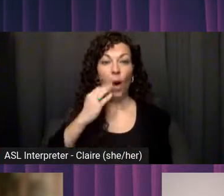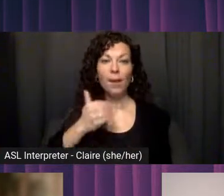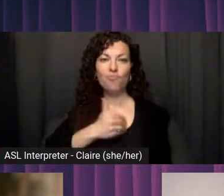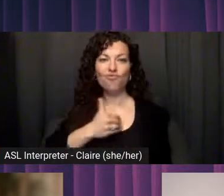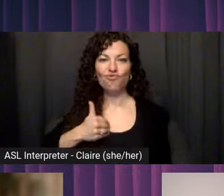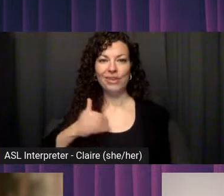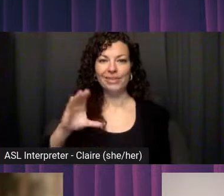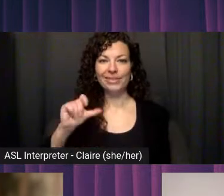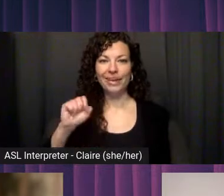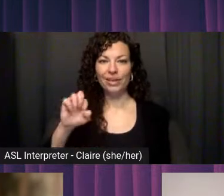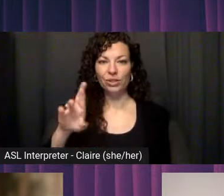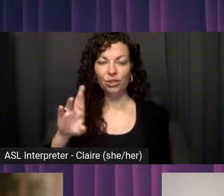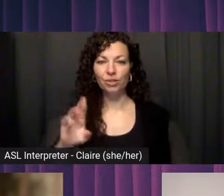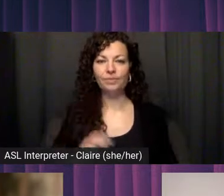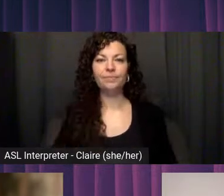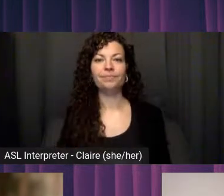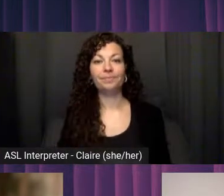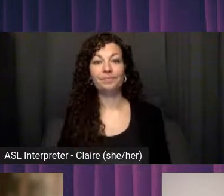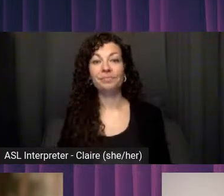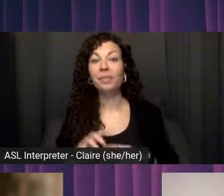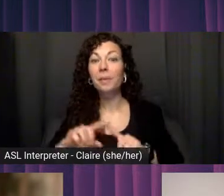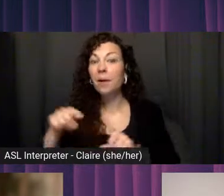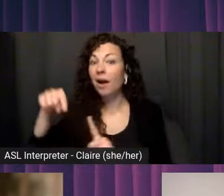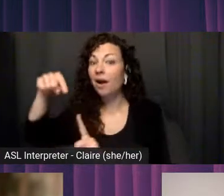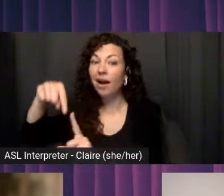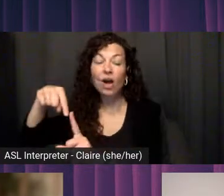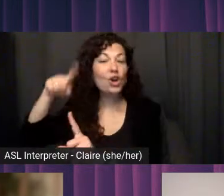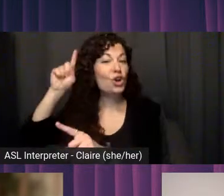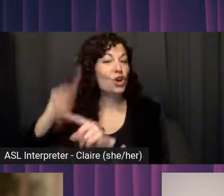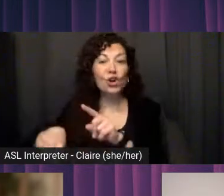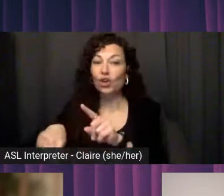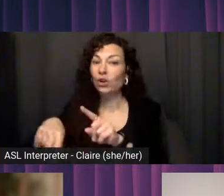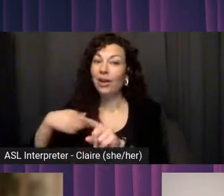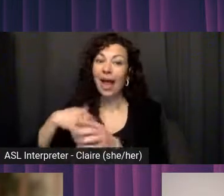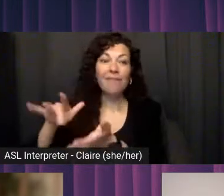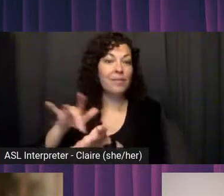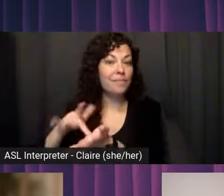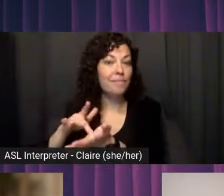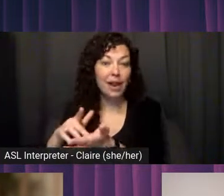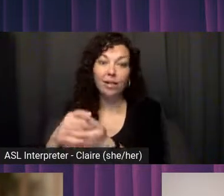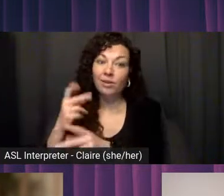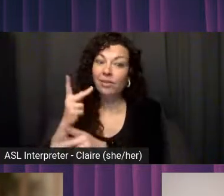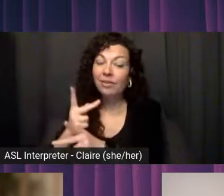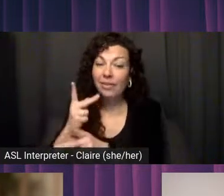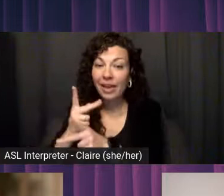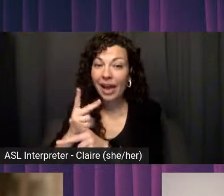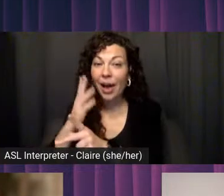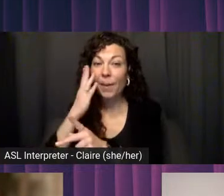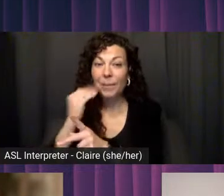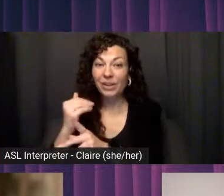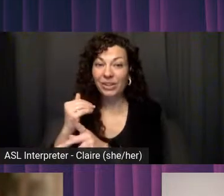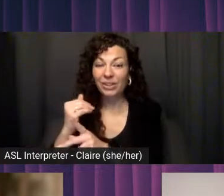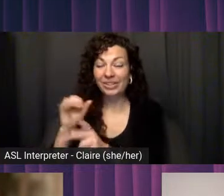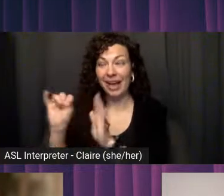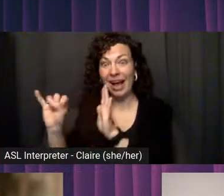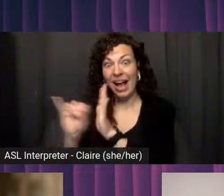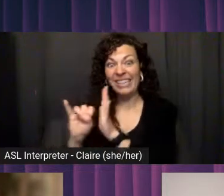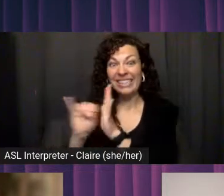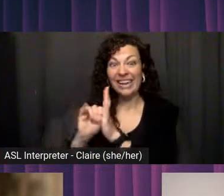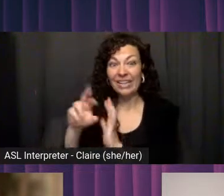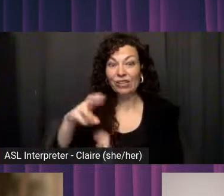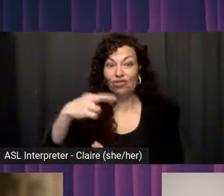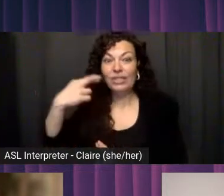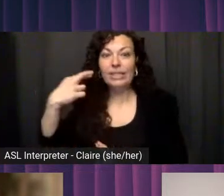did not pursue medical care because they knew that the risk to their identity was just going to be too